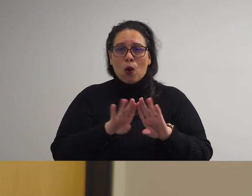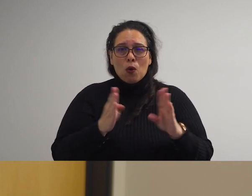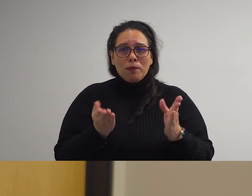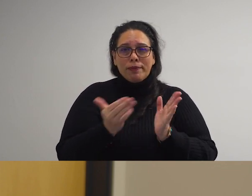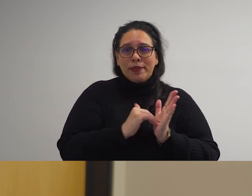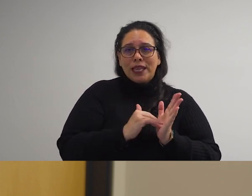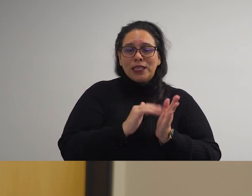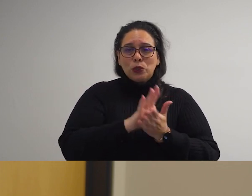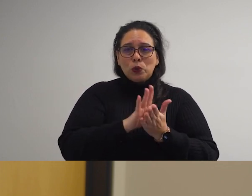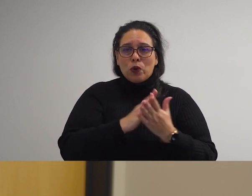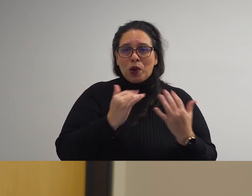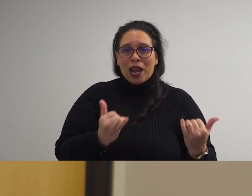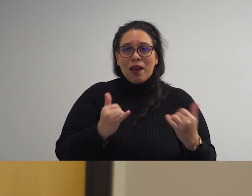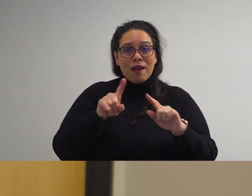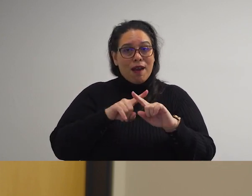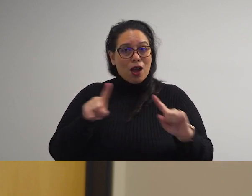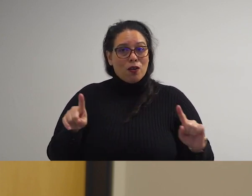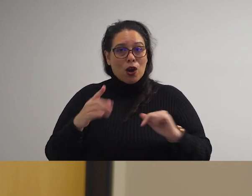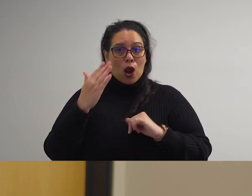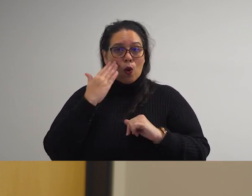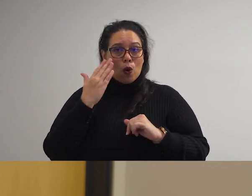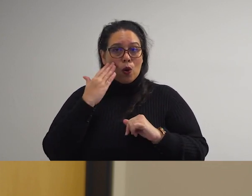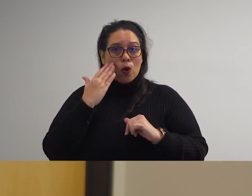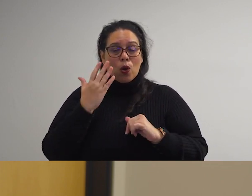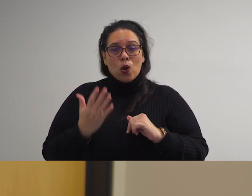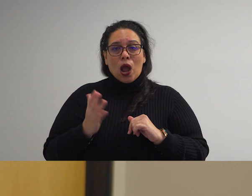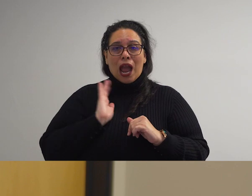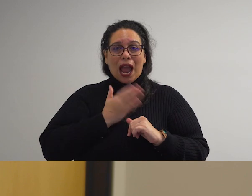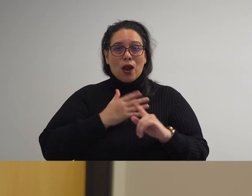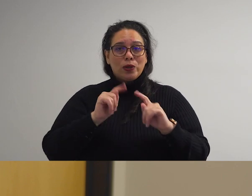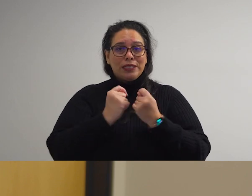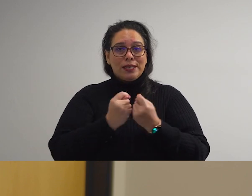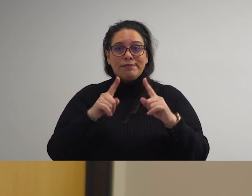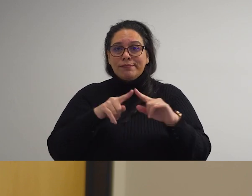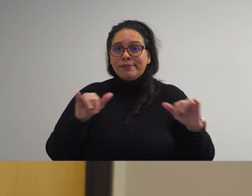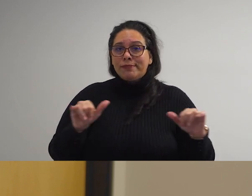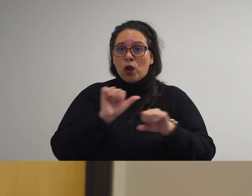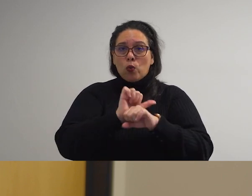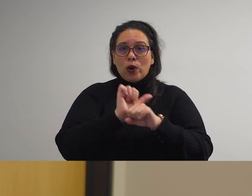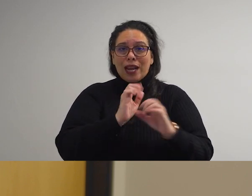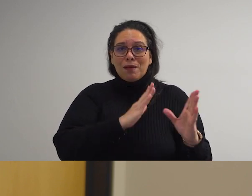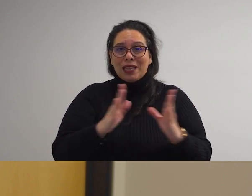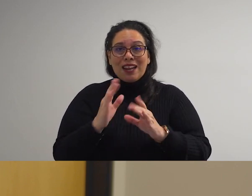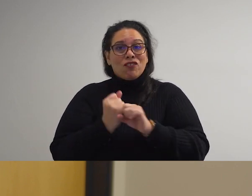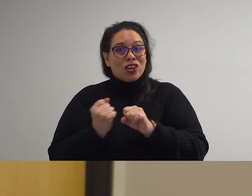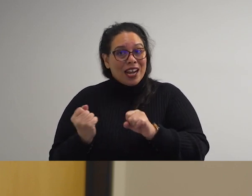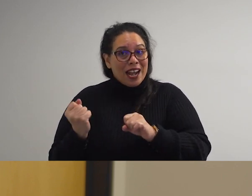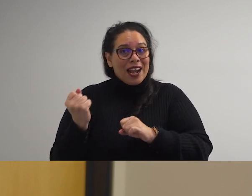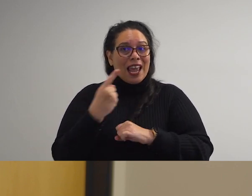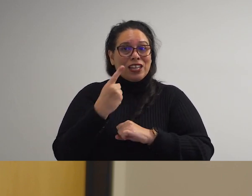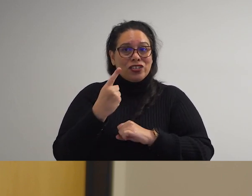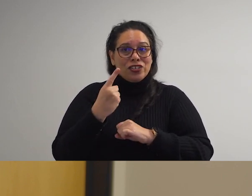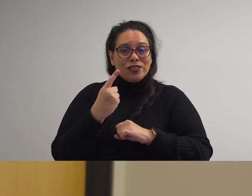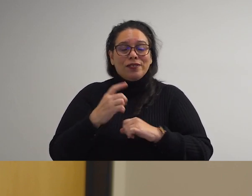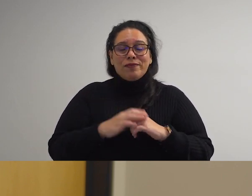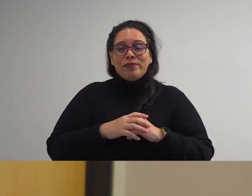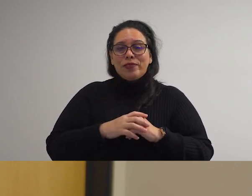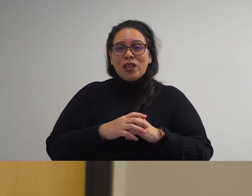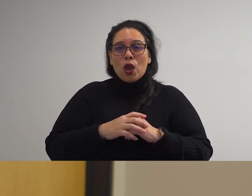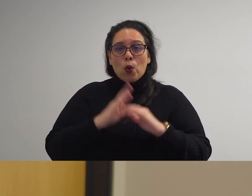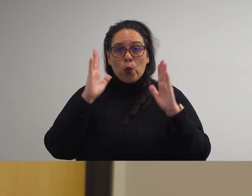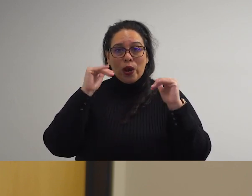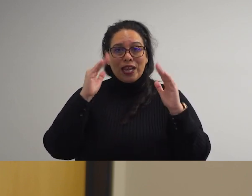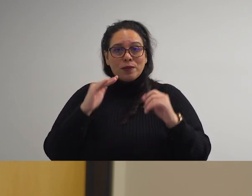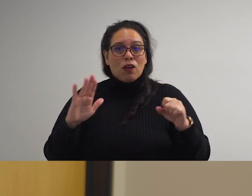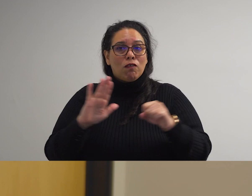schools right now. However, I do want you to know that our team is simultaneously working on our plans for next school year. We expect to